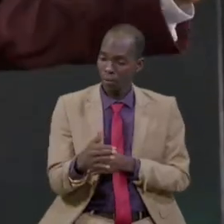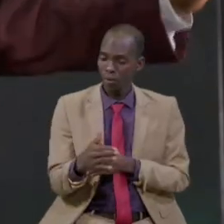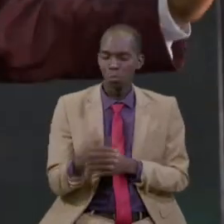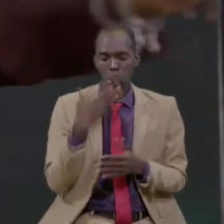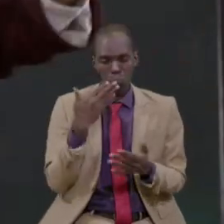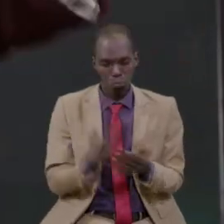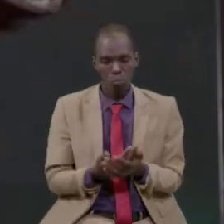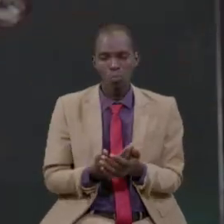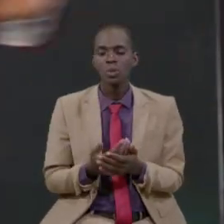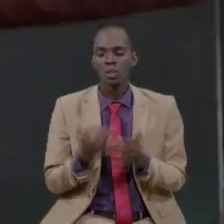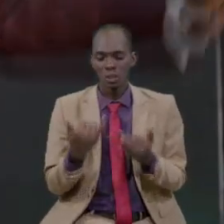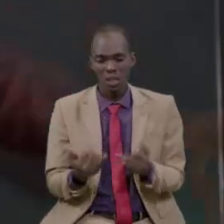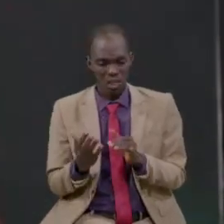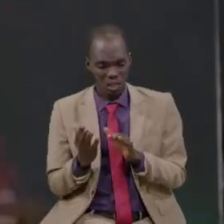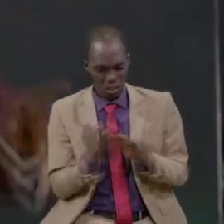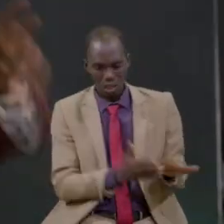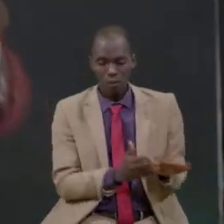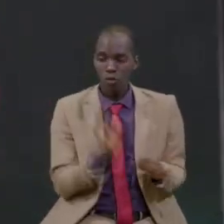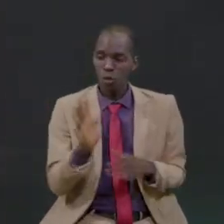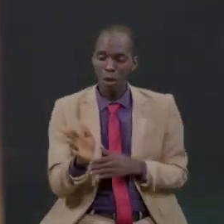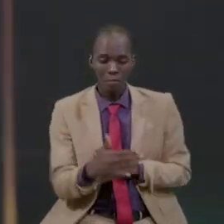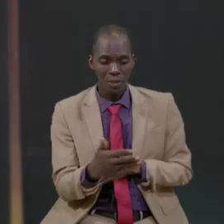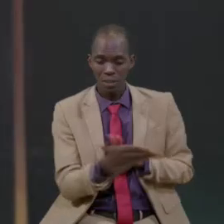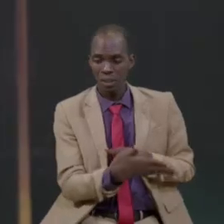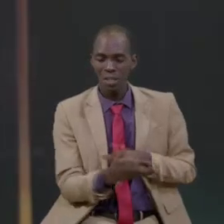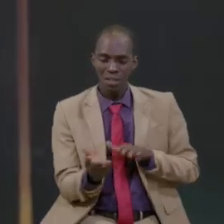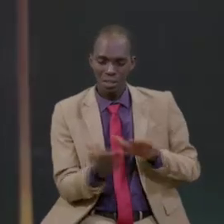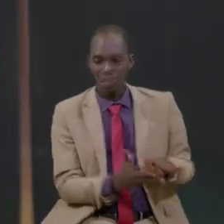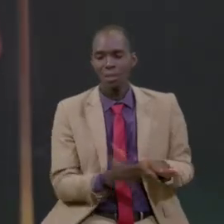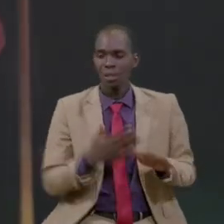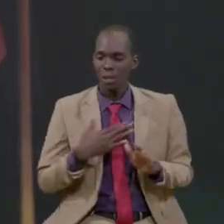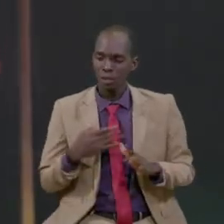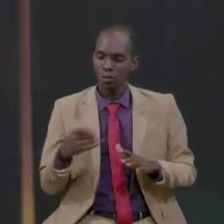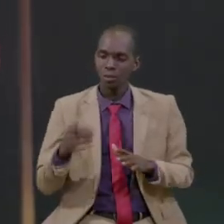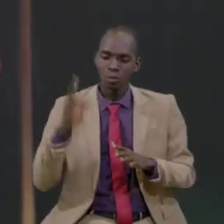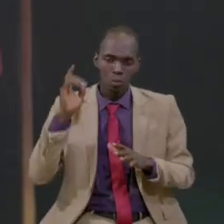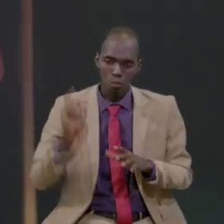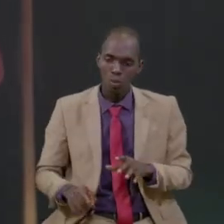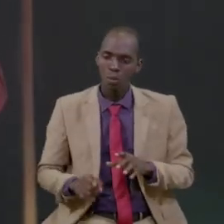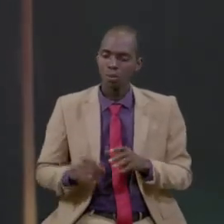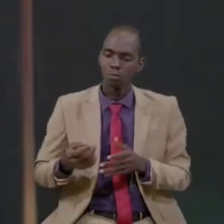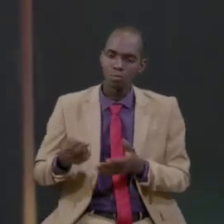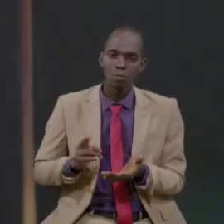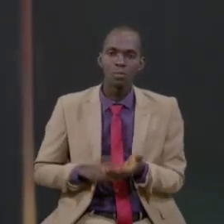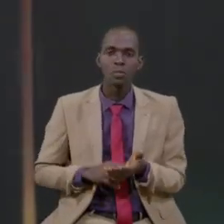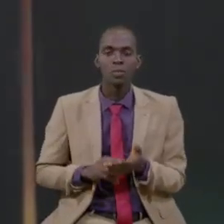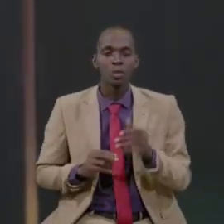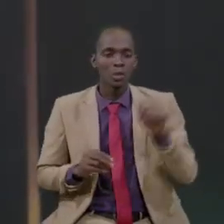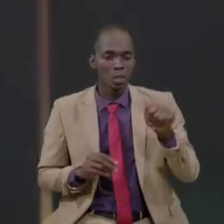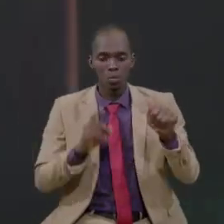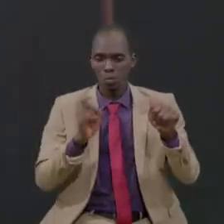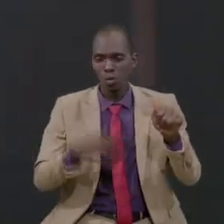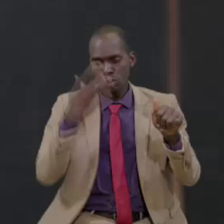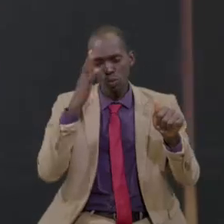what you have, and you abandoned everything. You must write your aim. And your aim must